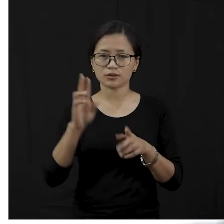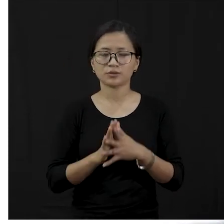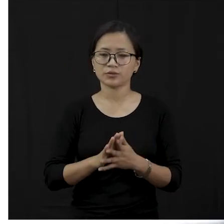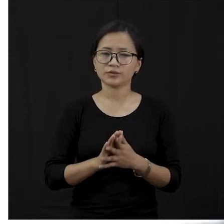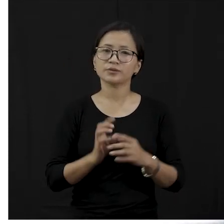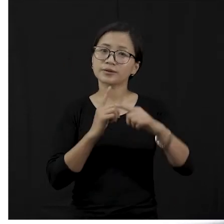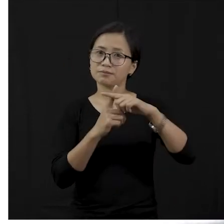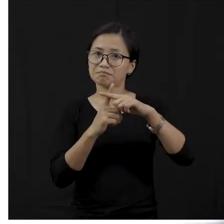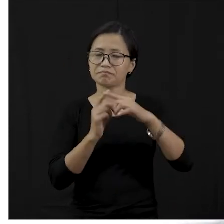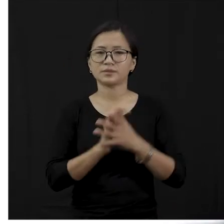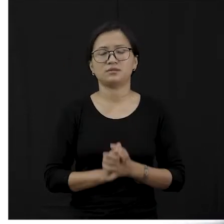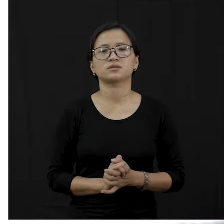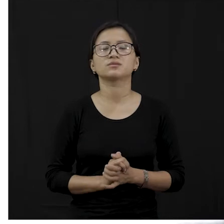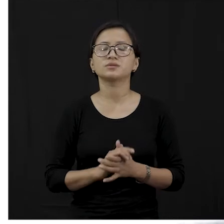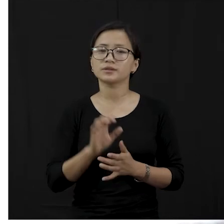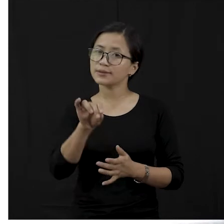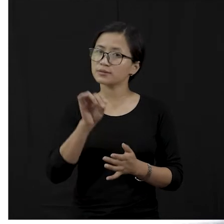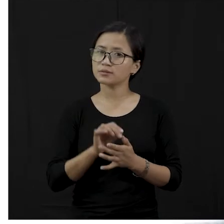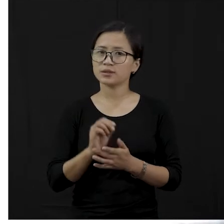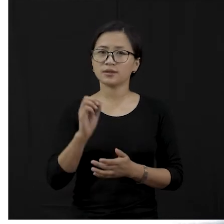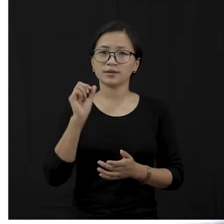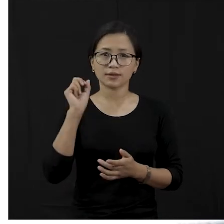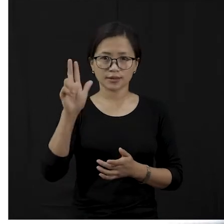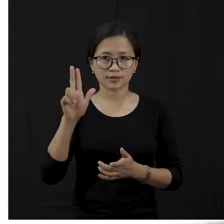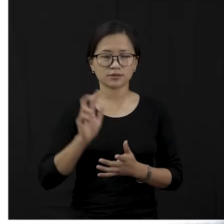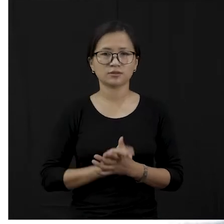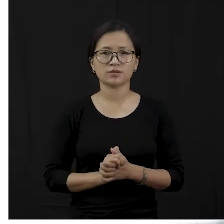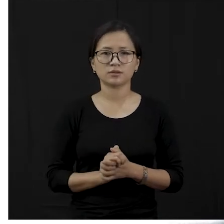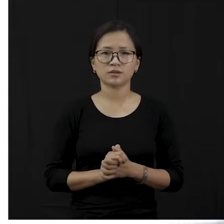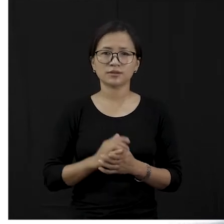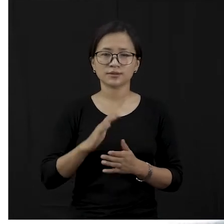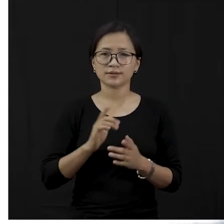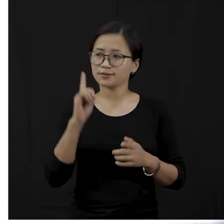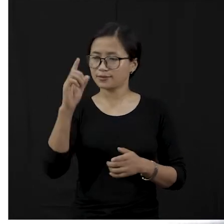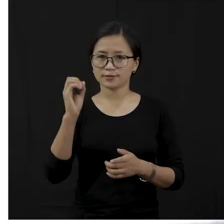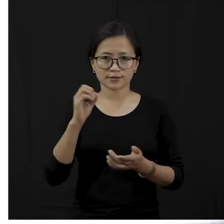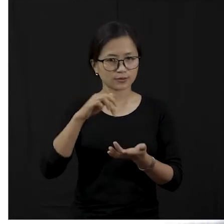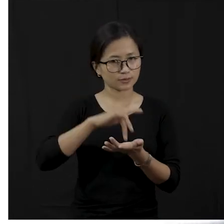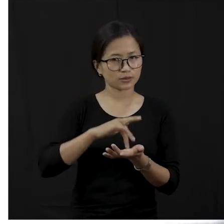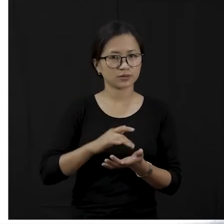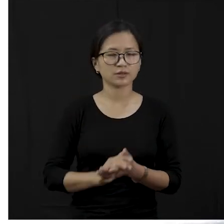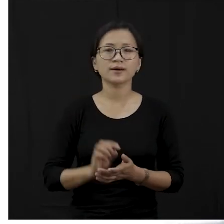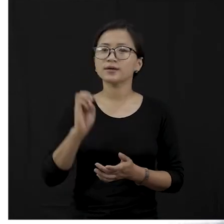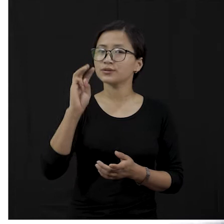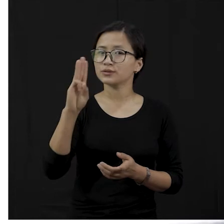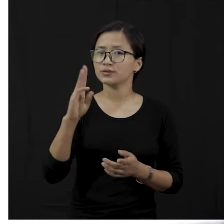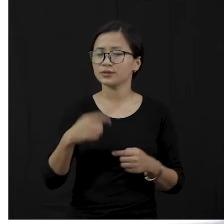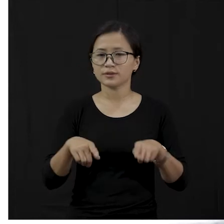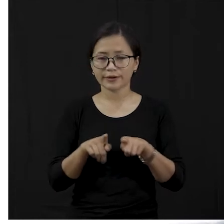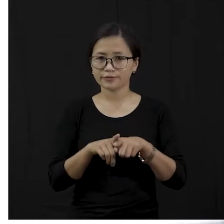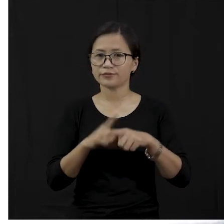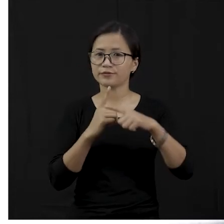8. Yes, 8. Then next we are going to add the numbers in the tens place, that is 3 and